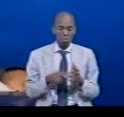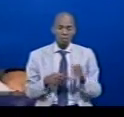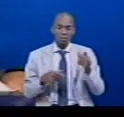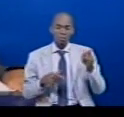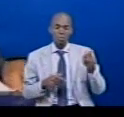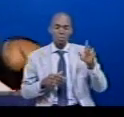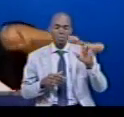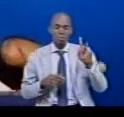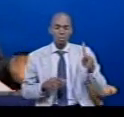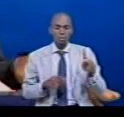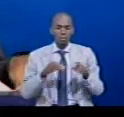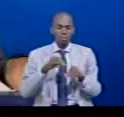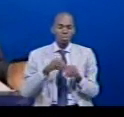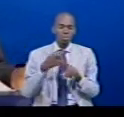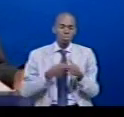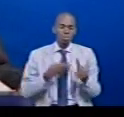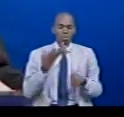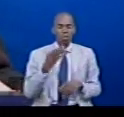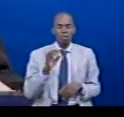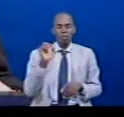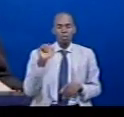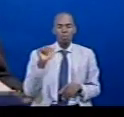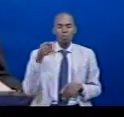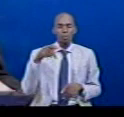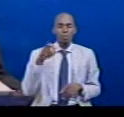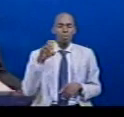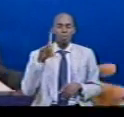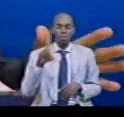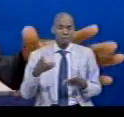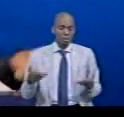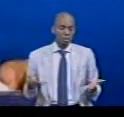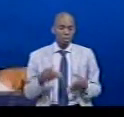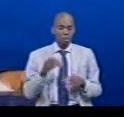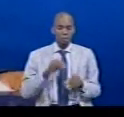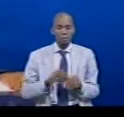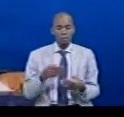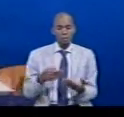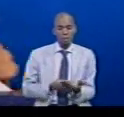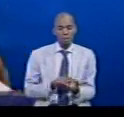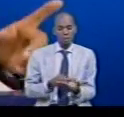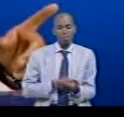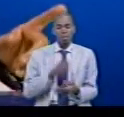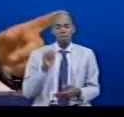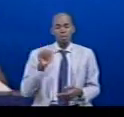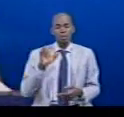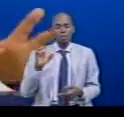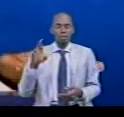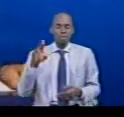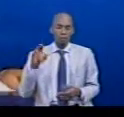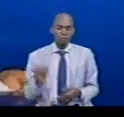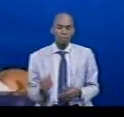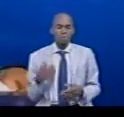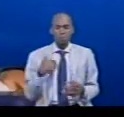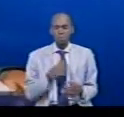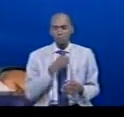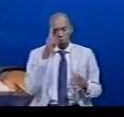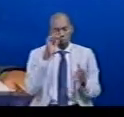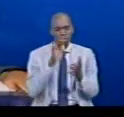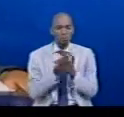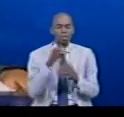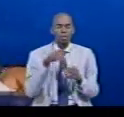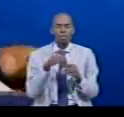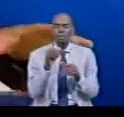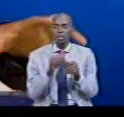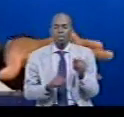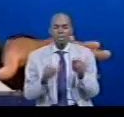April edition here in Accra, Ghana. And I'm believing you, Lord, all over the world, in every location,